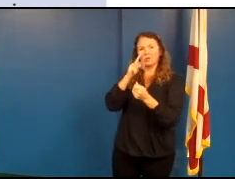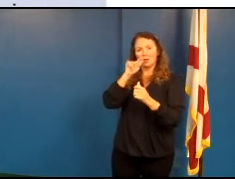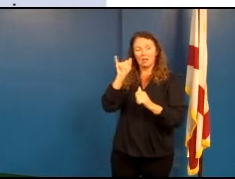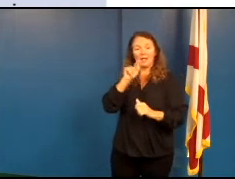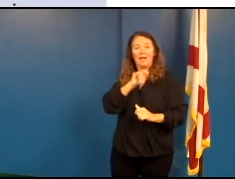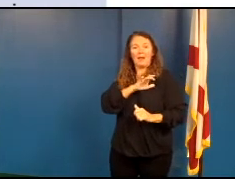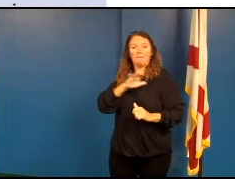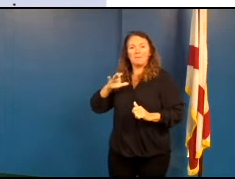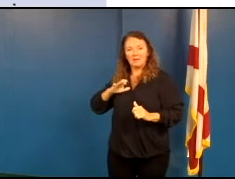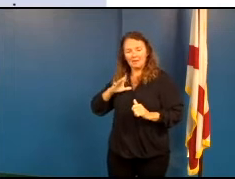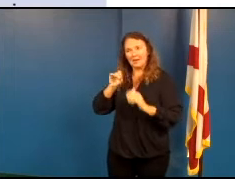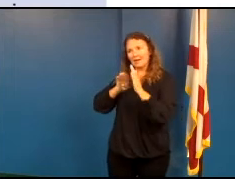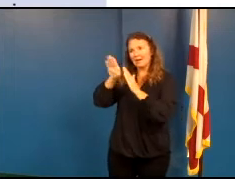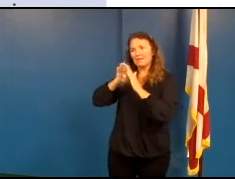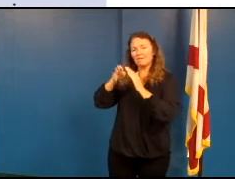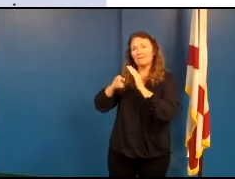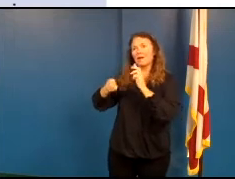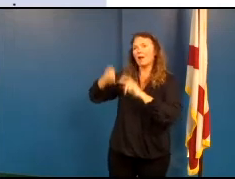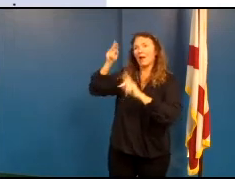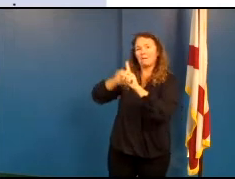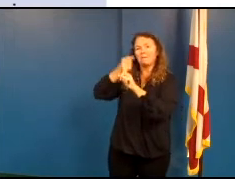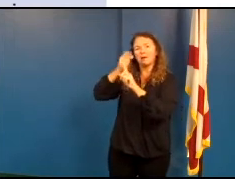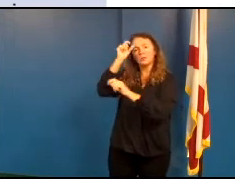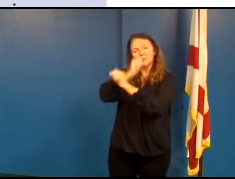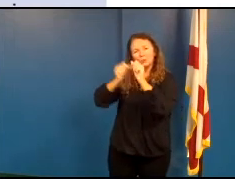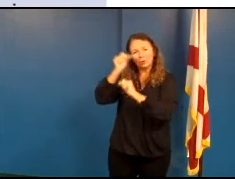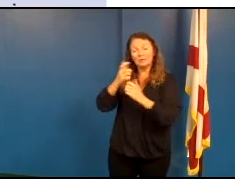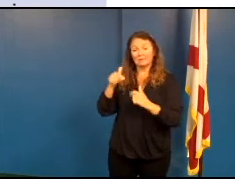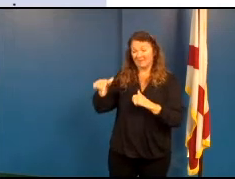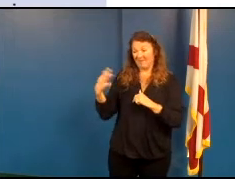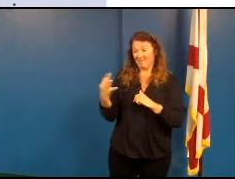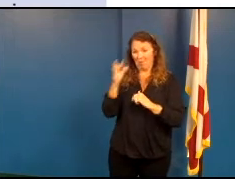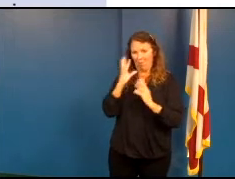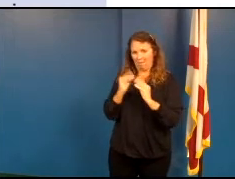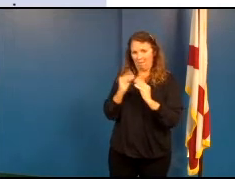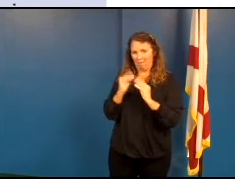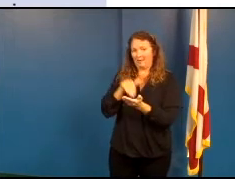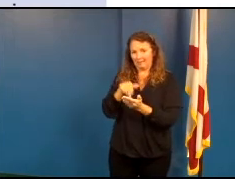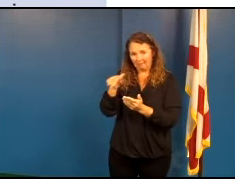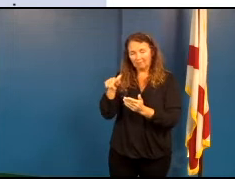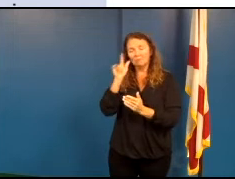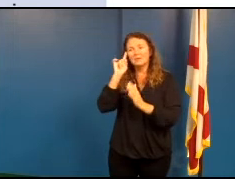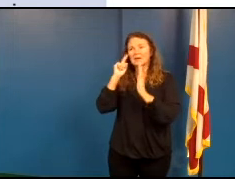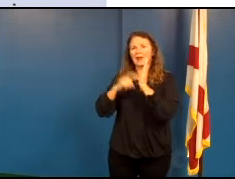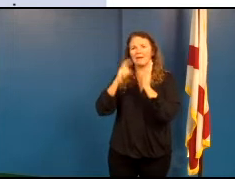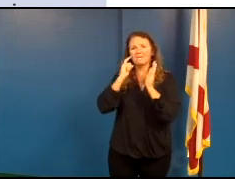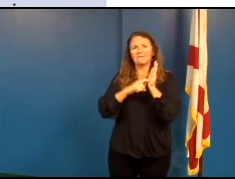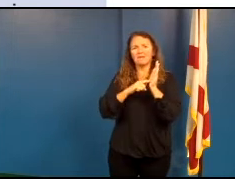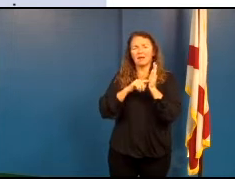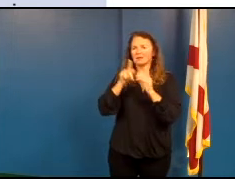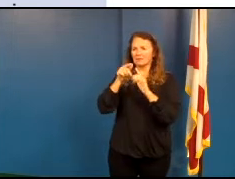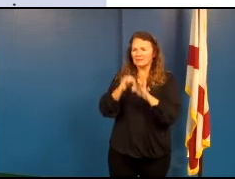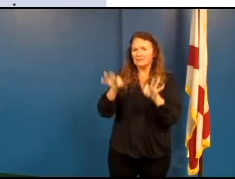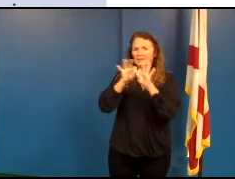committee and developing high impact strategies. This Friday, we will meet again to identify key